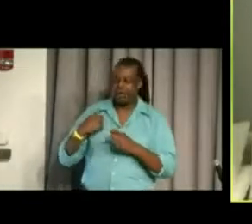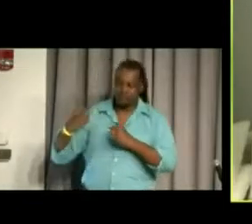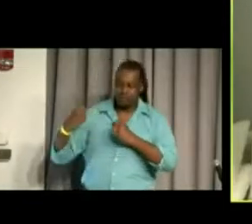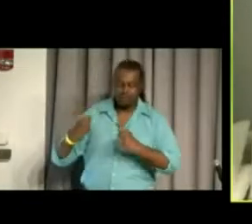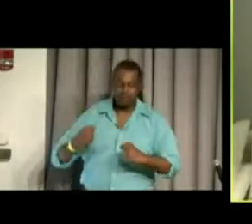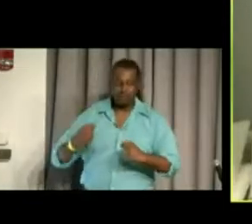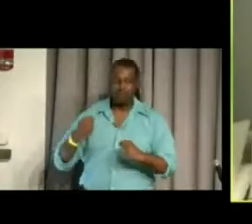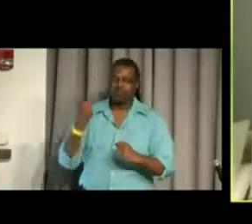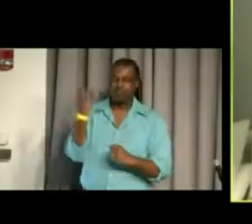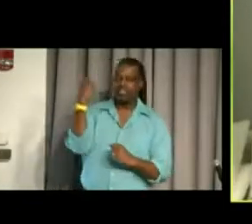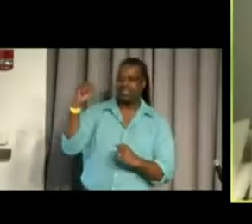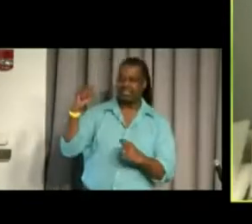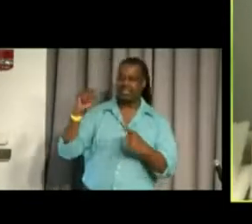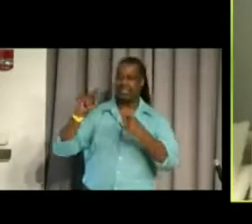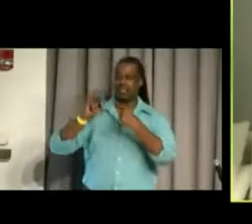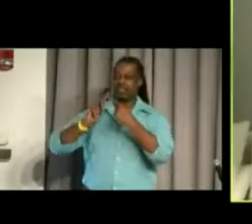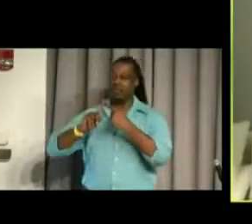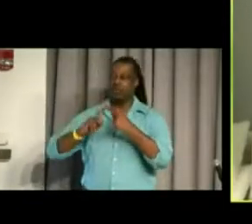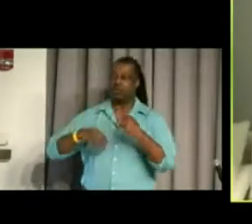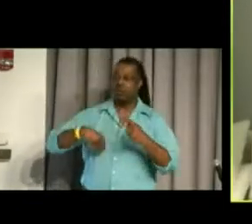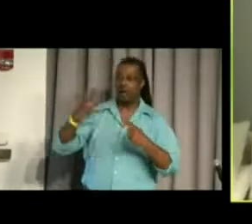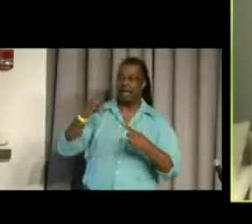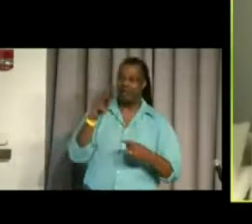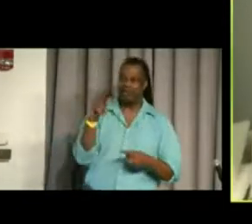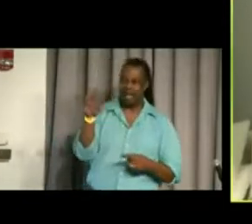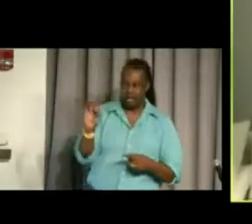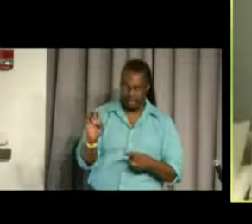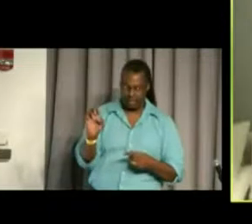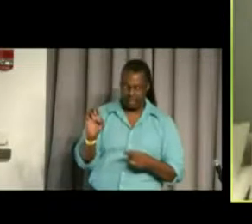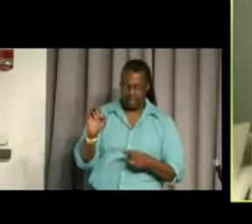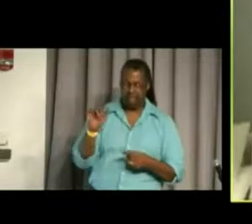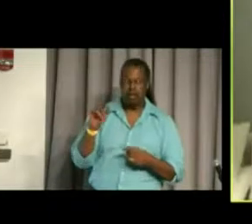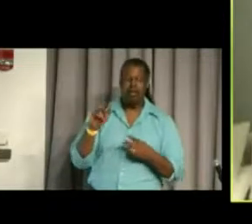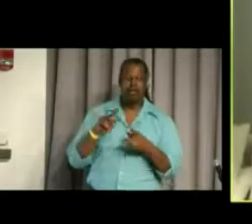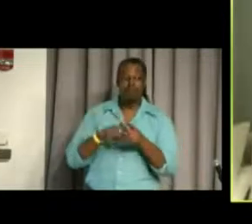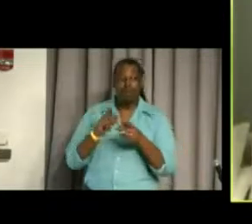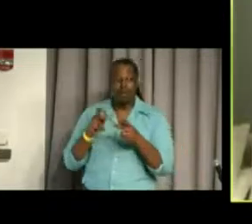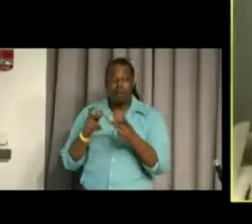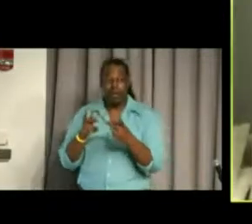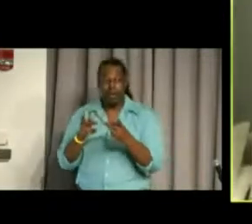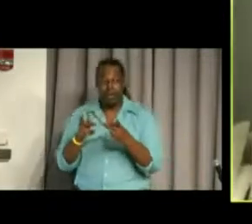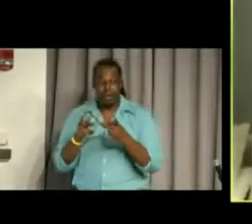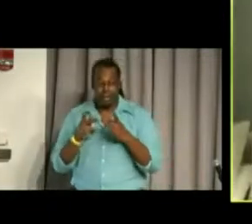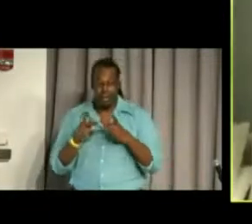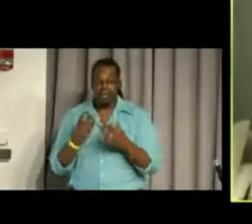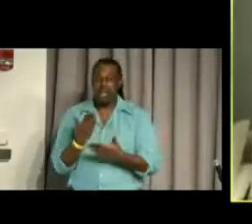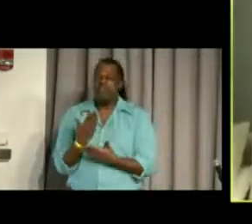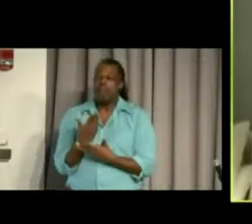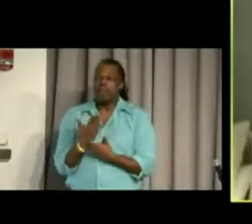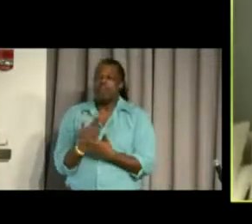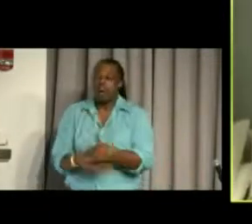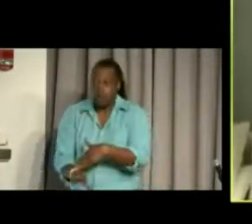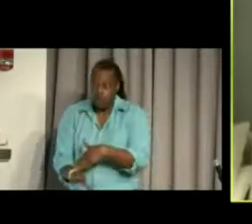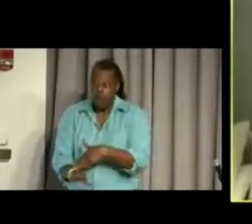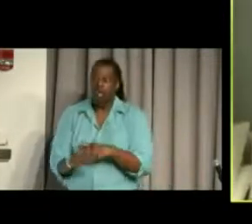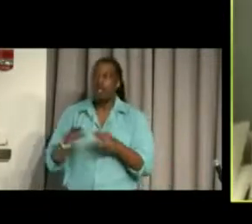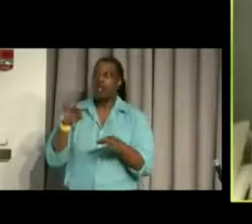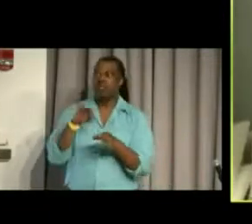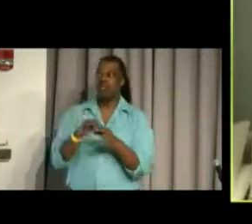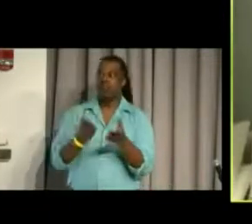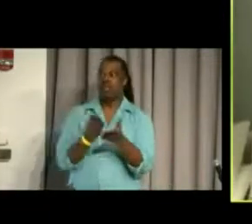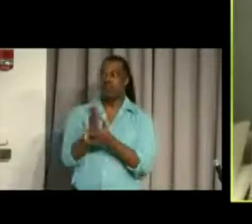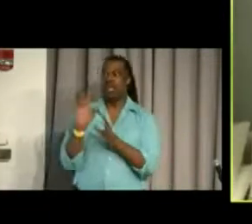white violence, a place that birthed, let me say that again, birthed the voting rights movement of